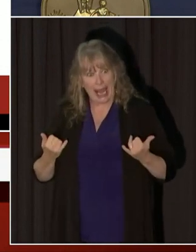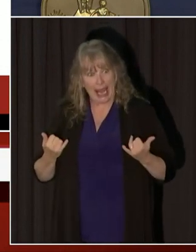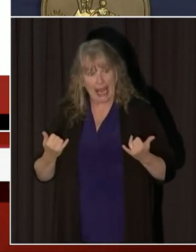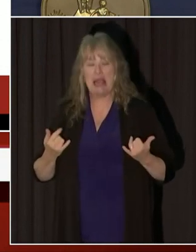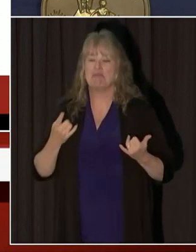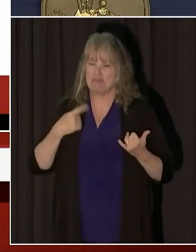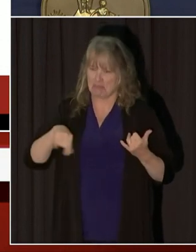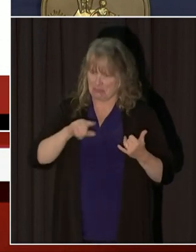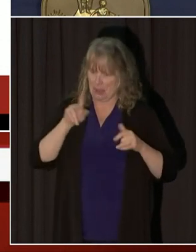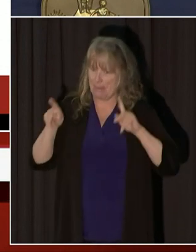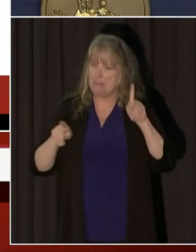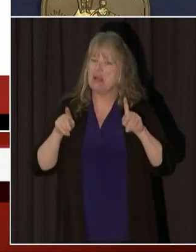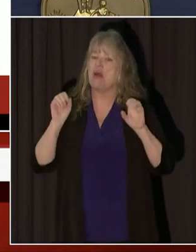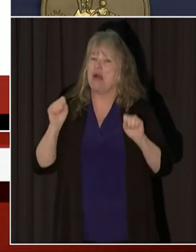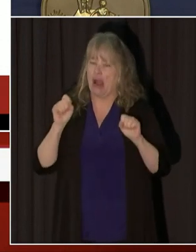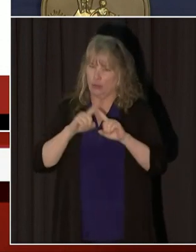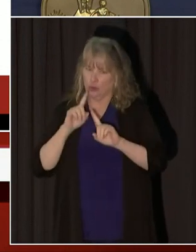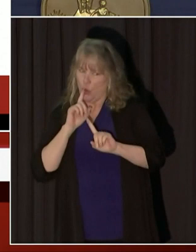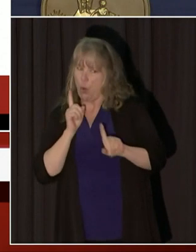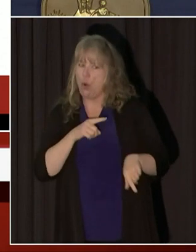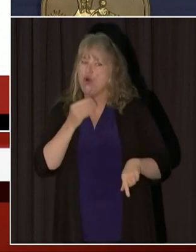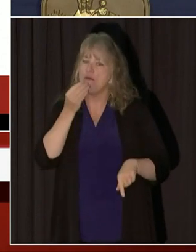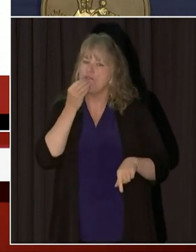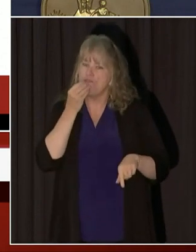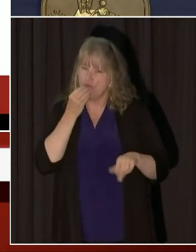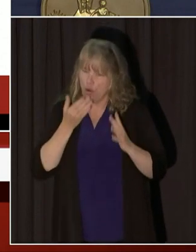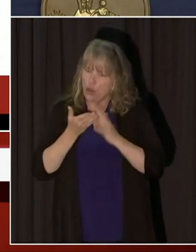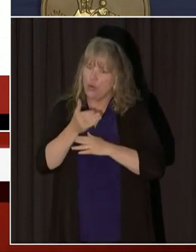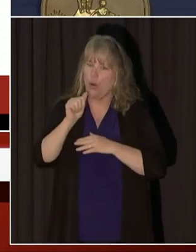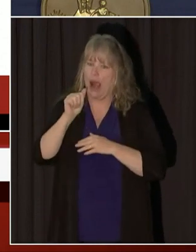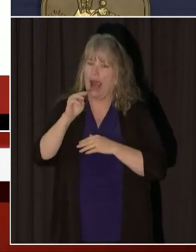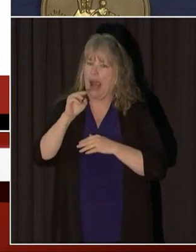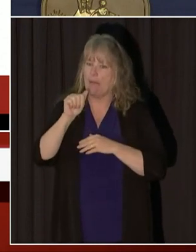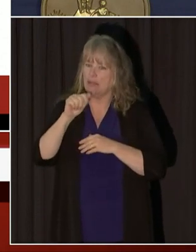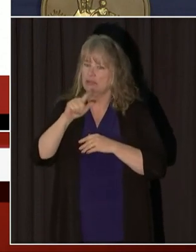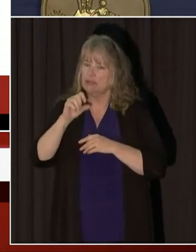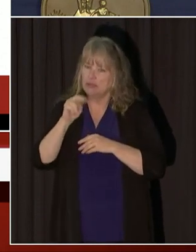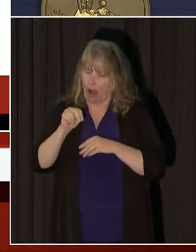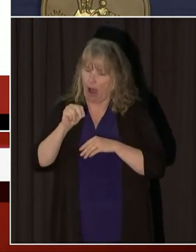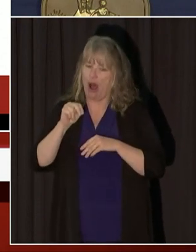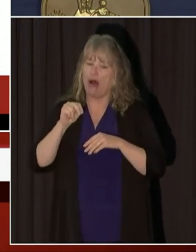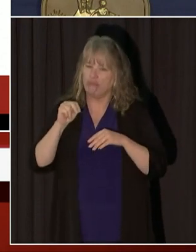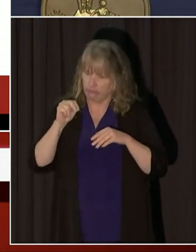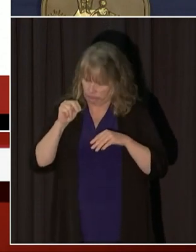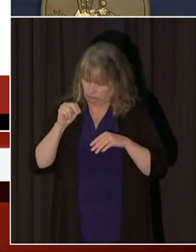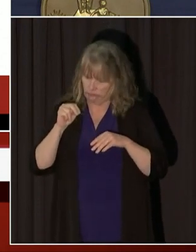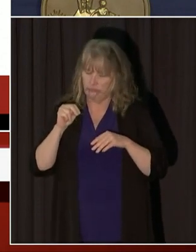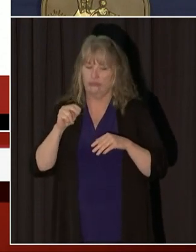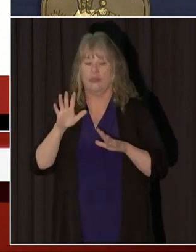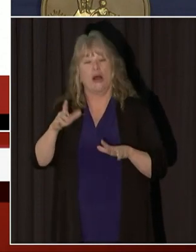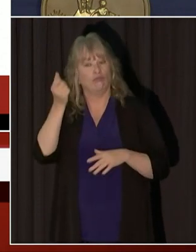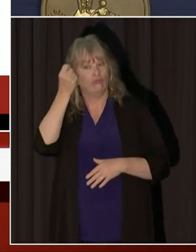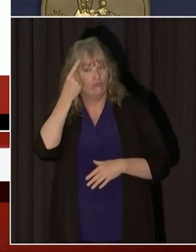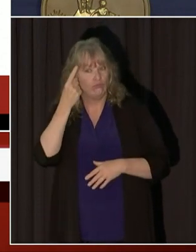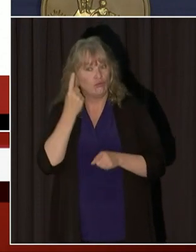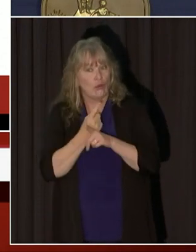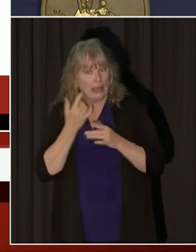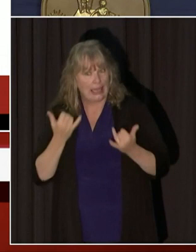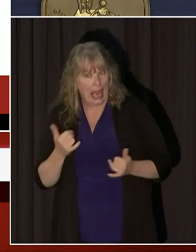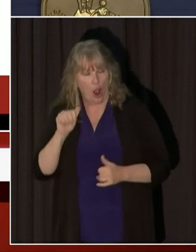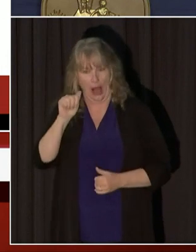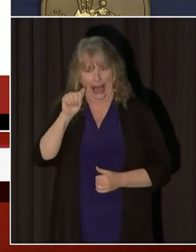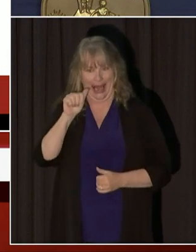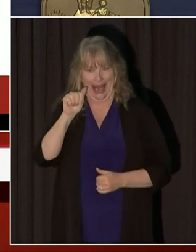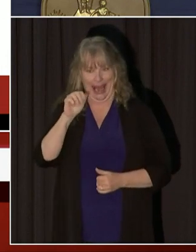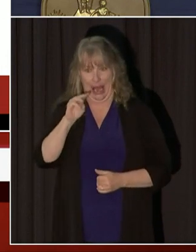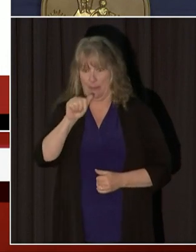able to do that through Amazon. So at this time, Amazon is the only retailer approved by the